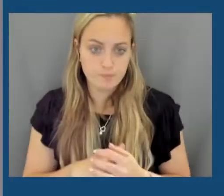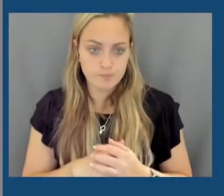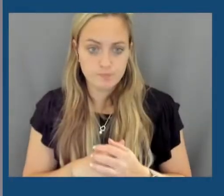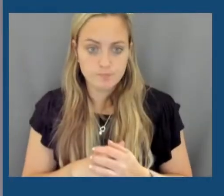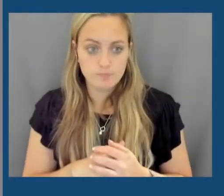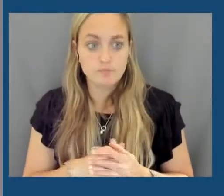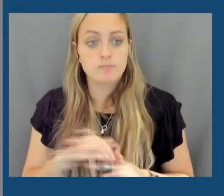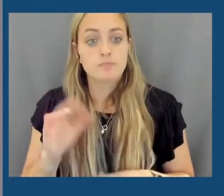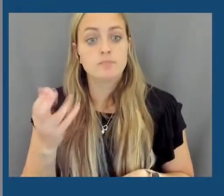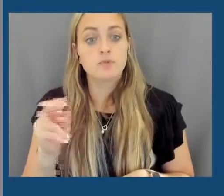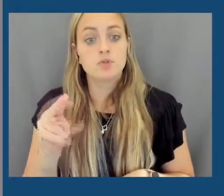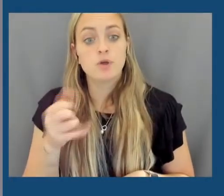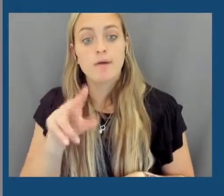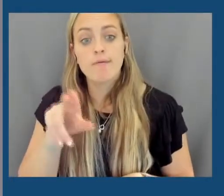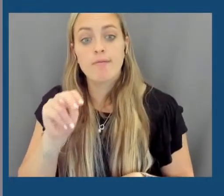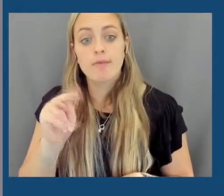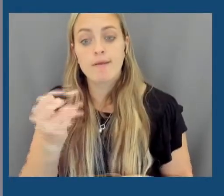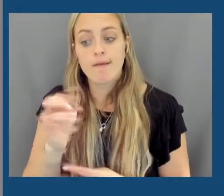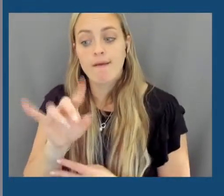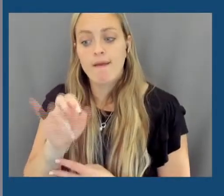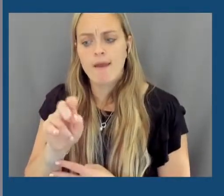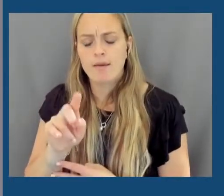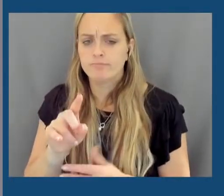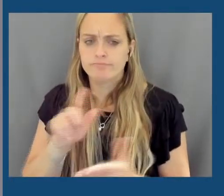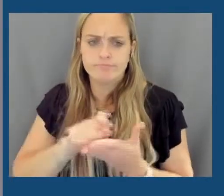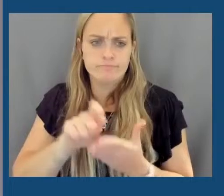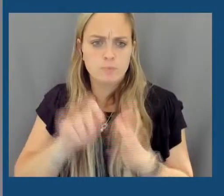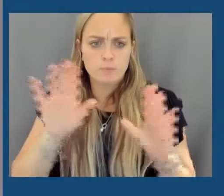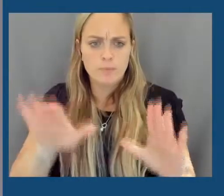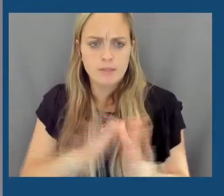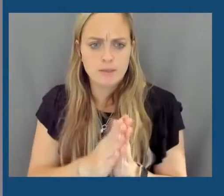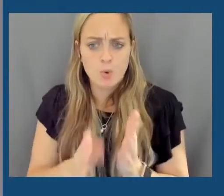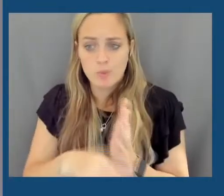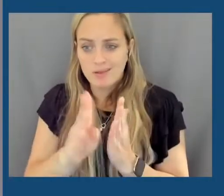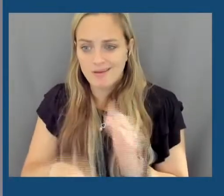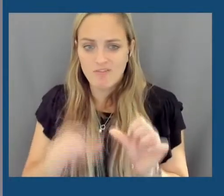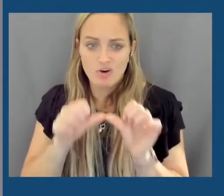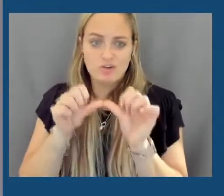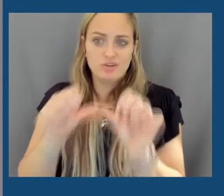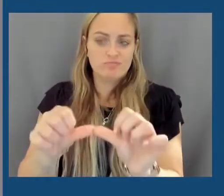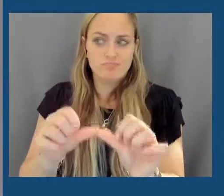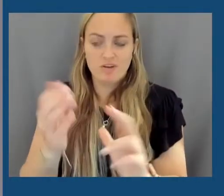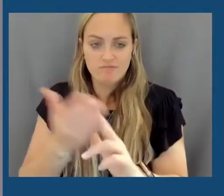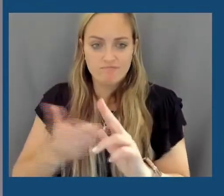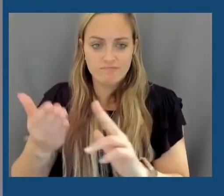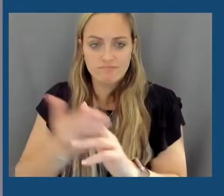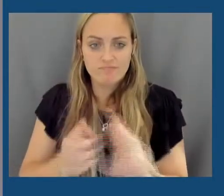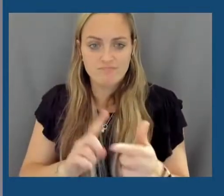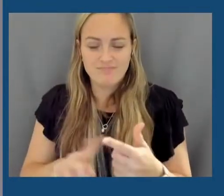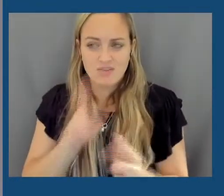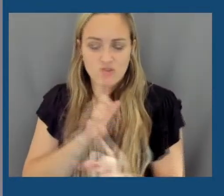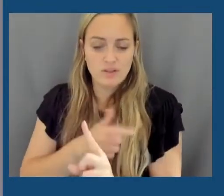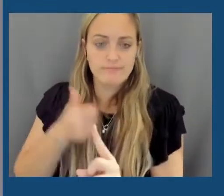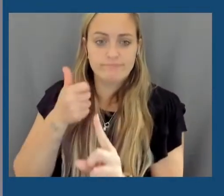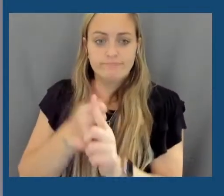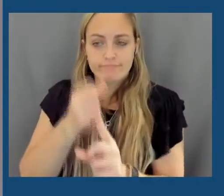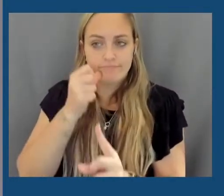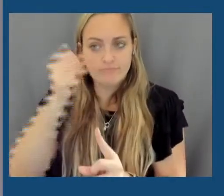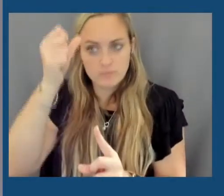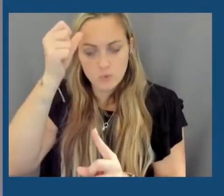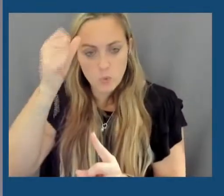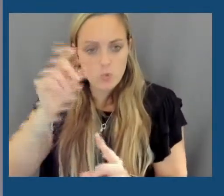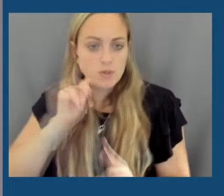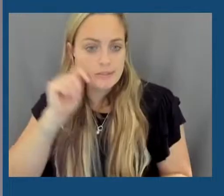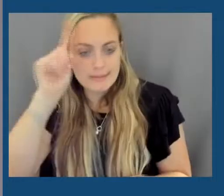Jonathan Haidt wrote an extraordinary book, said the never-ending stream of interruptions takes a toll on adolescents' ability to